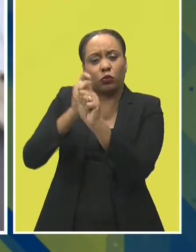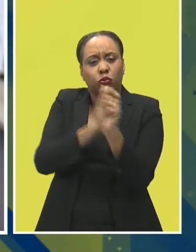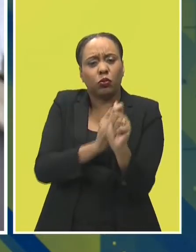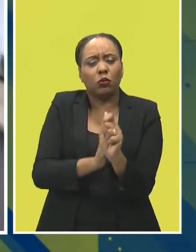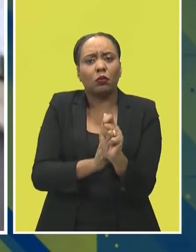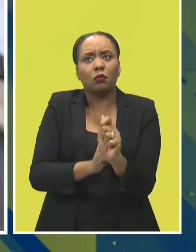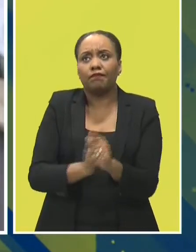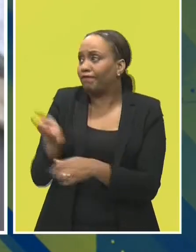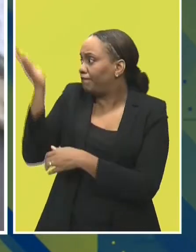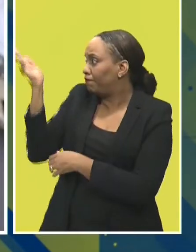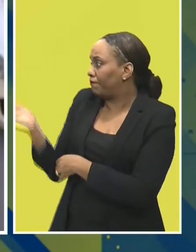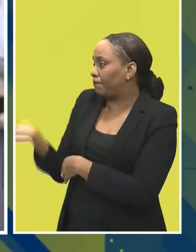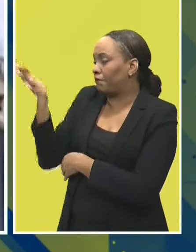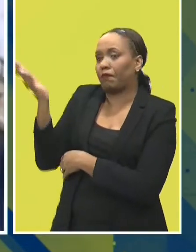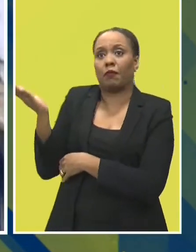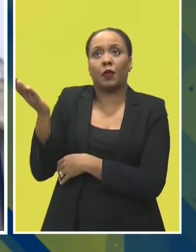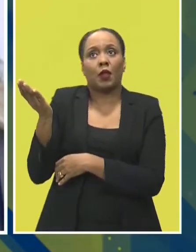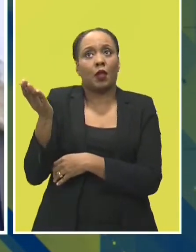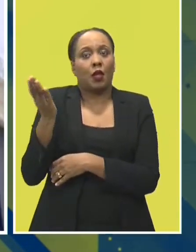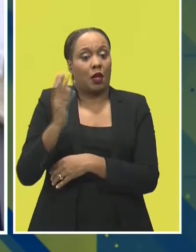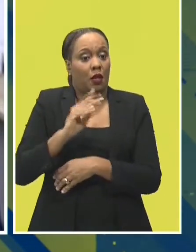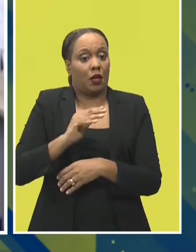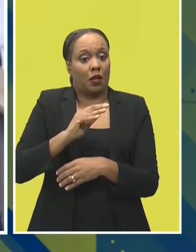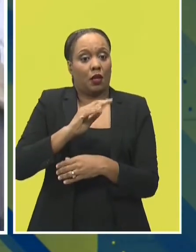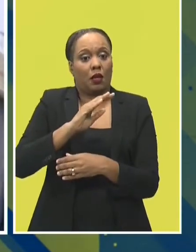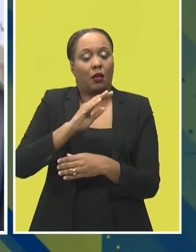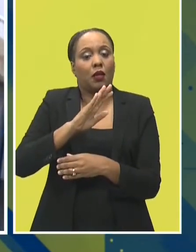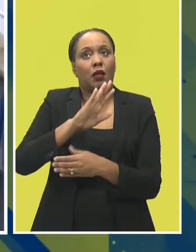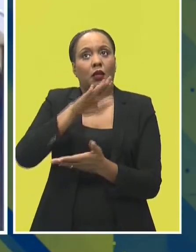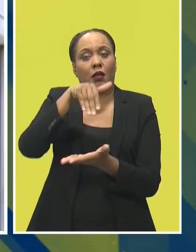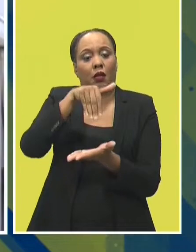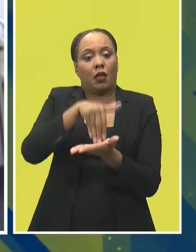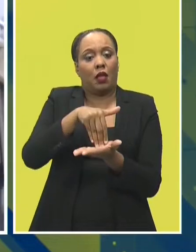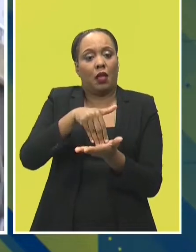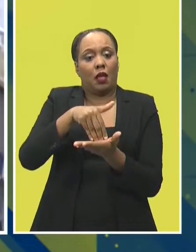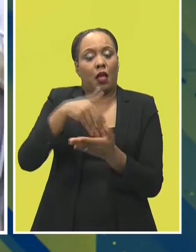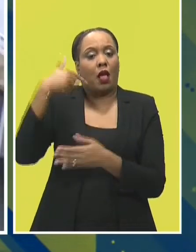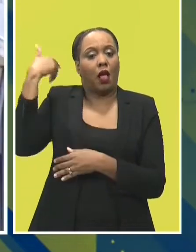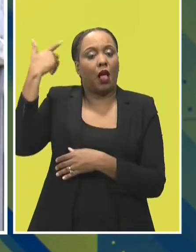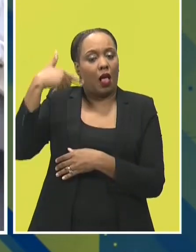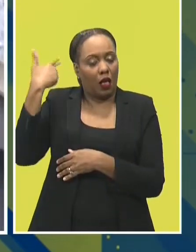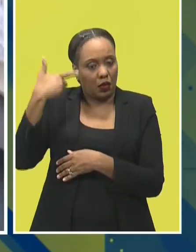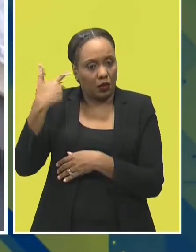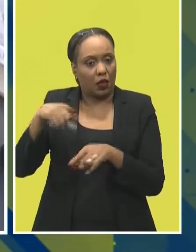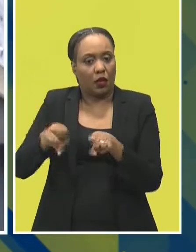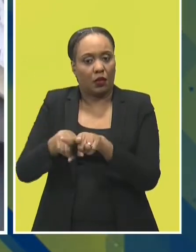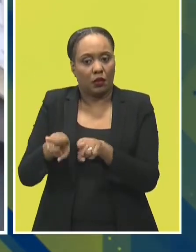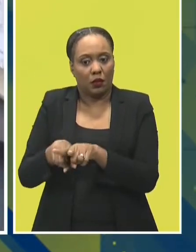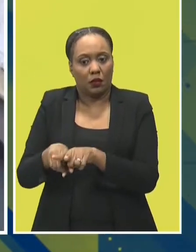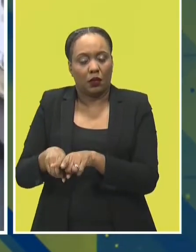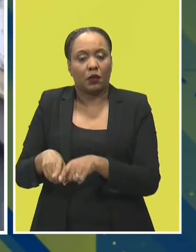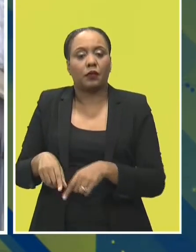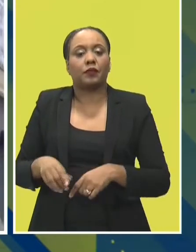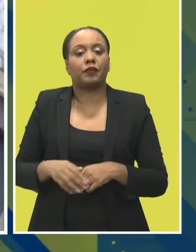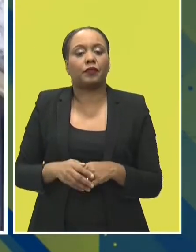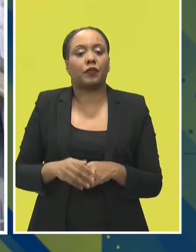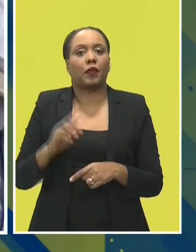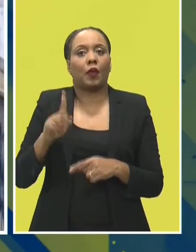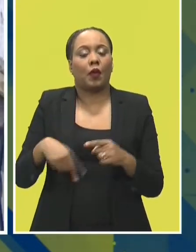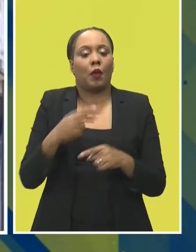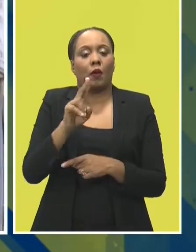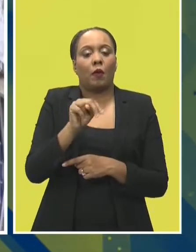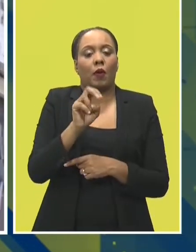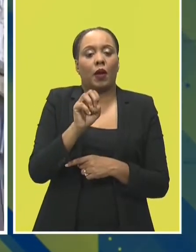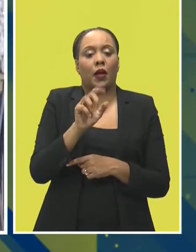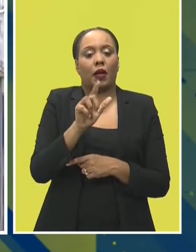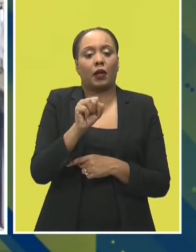This statue predates the Nelson Column in Trafalgar Square in London by nearly 30 years. Now, very soon after his victory and subsequent